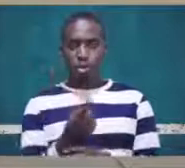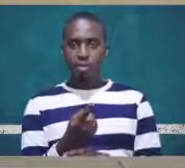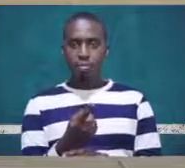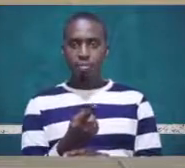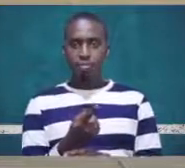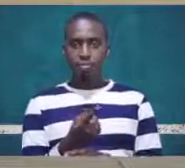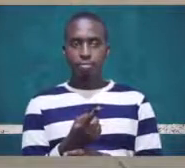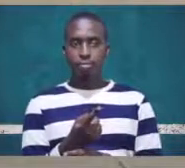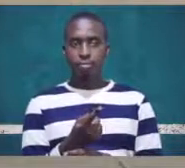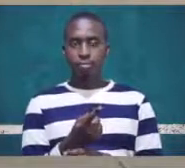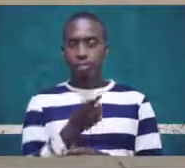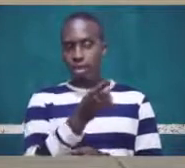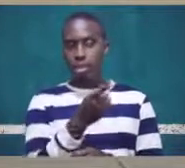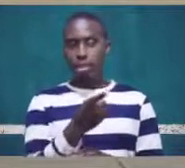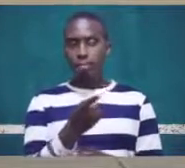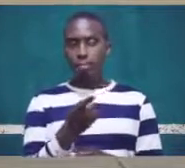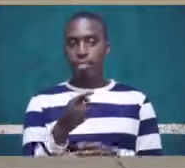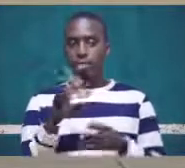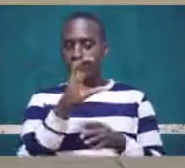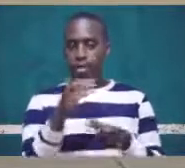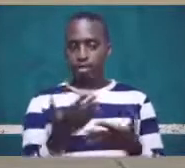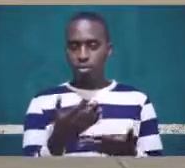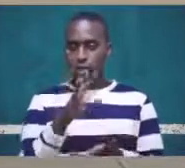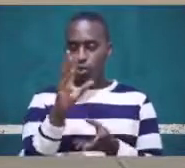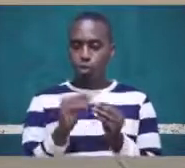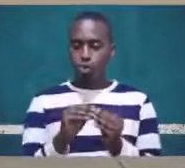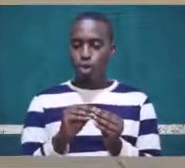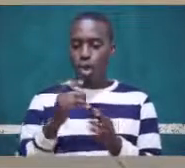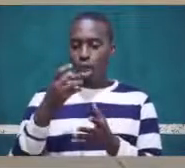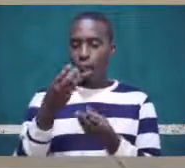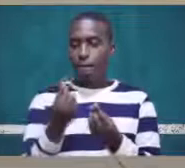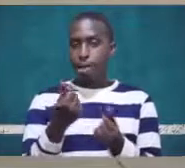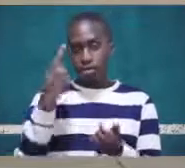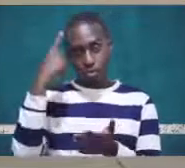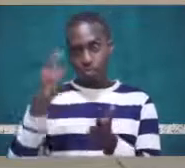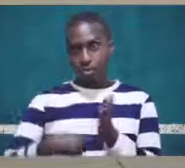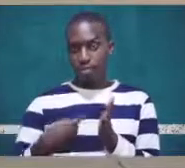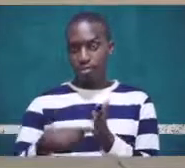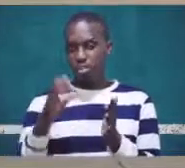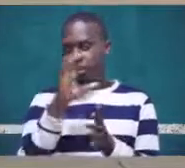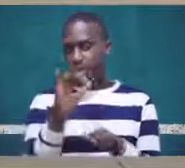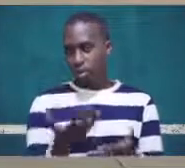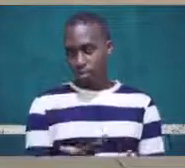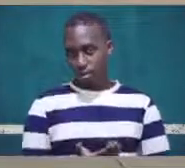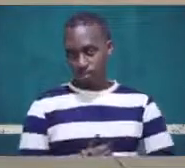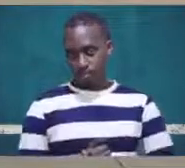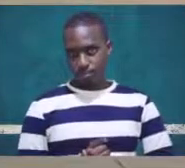one, calculate the total amount of taxes. The total amount